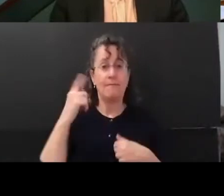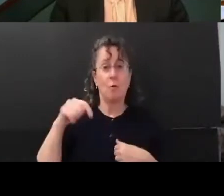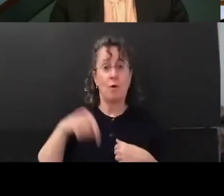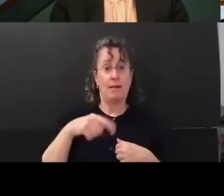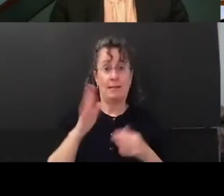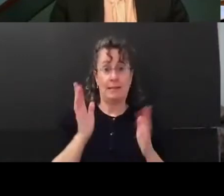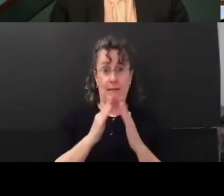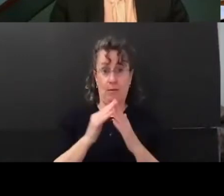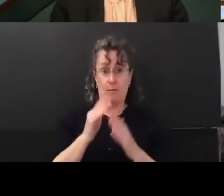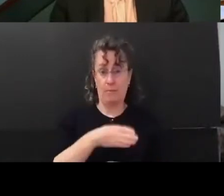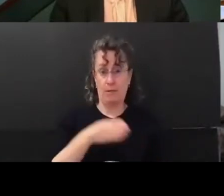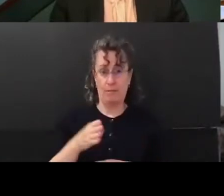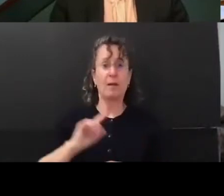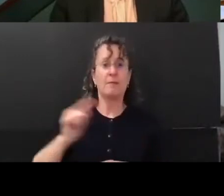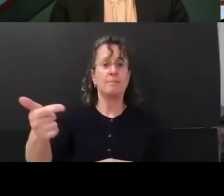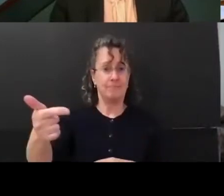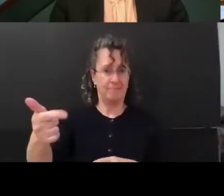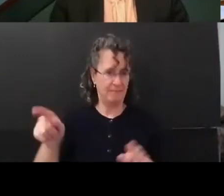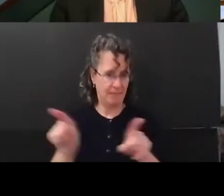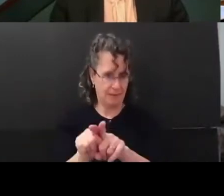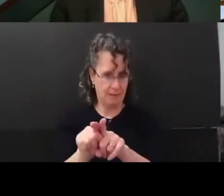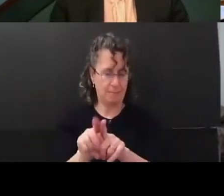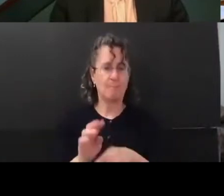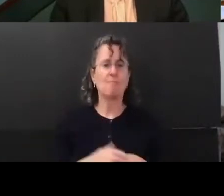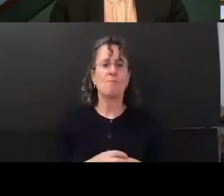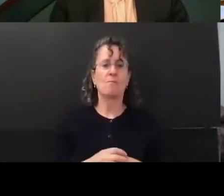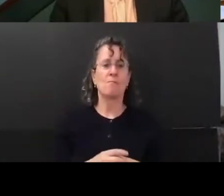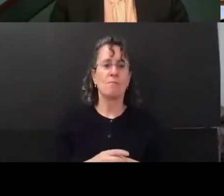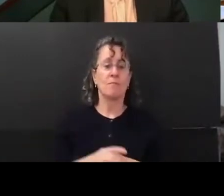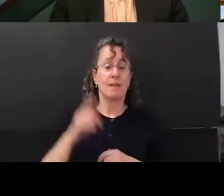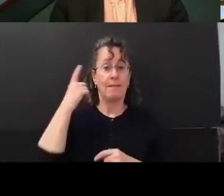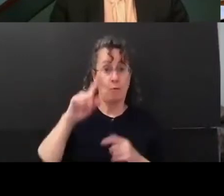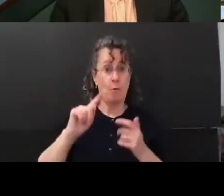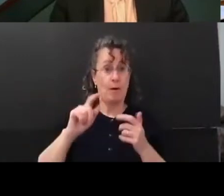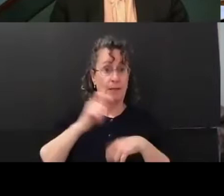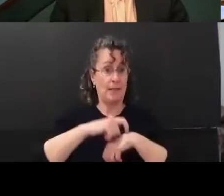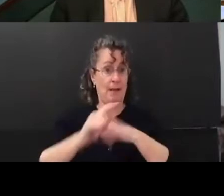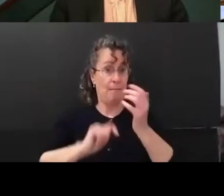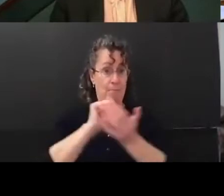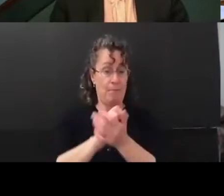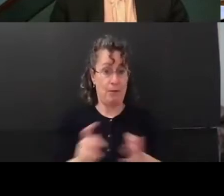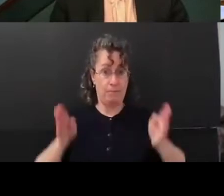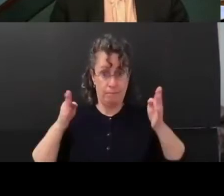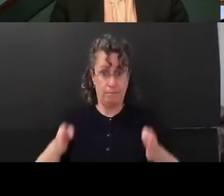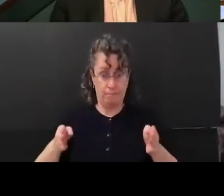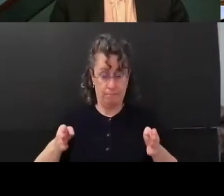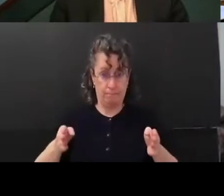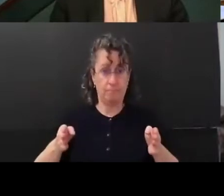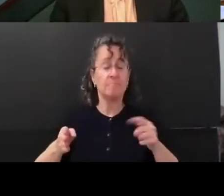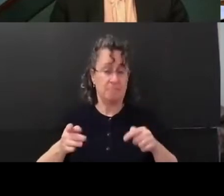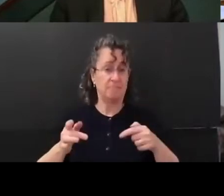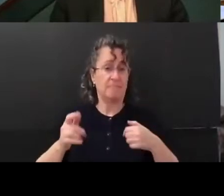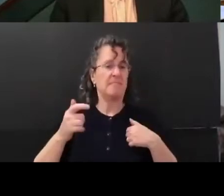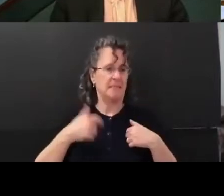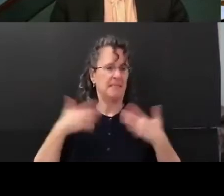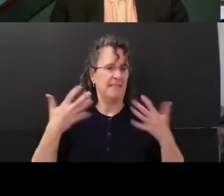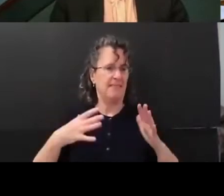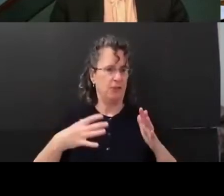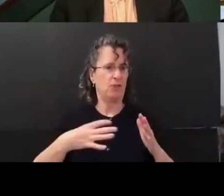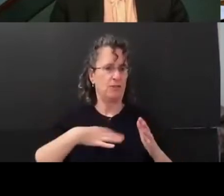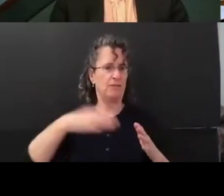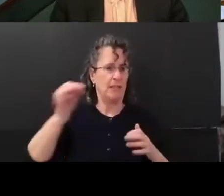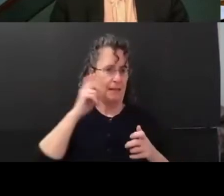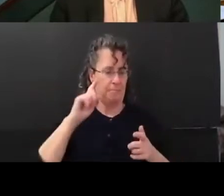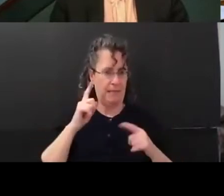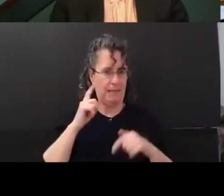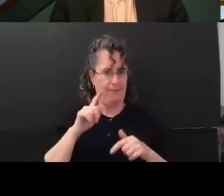Brattleboro for the town of Brattleboro for the period for the period to which I have been elected, to which I